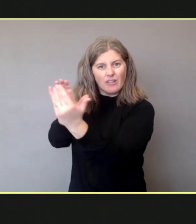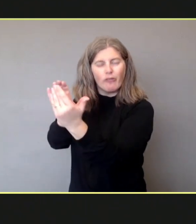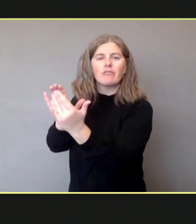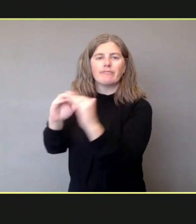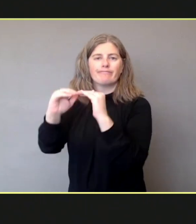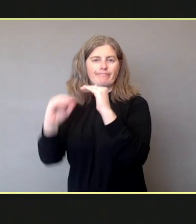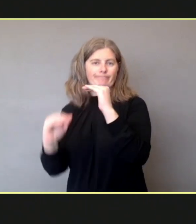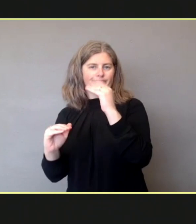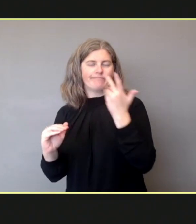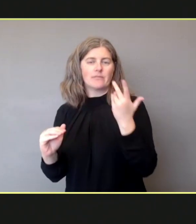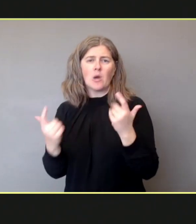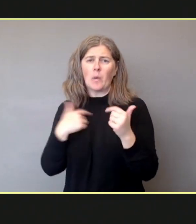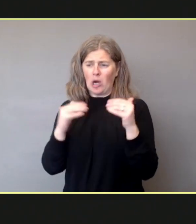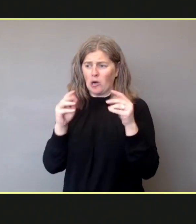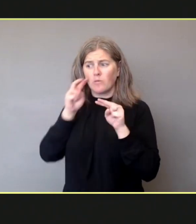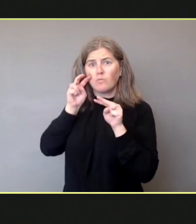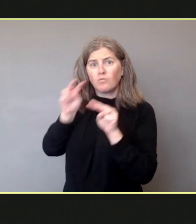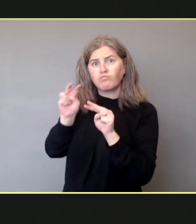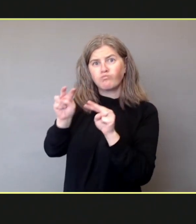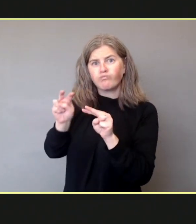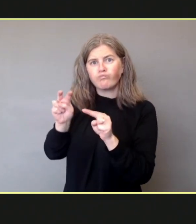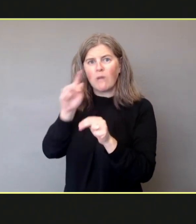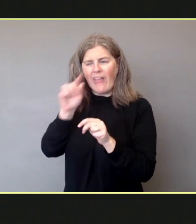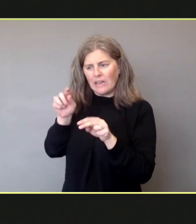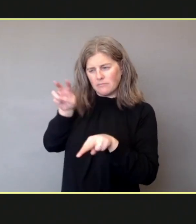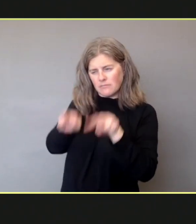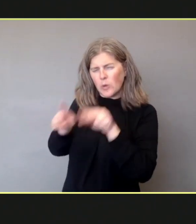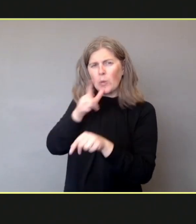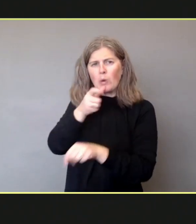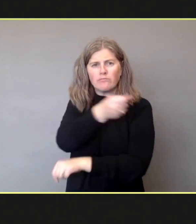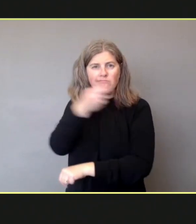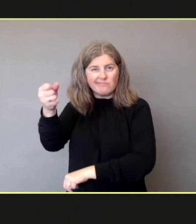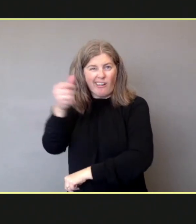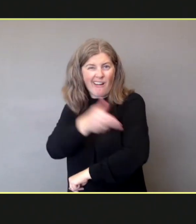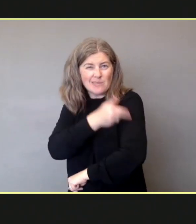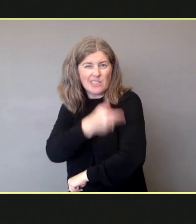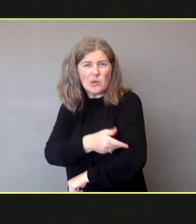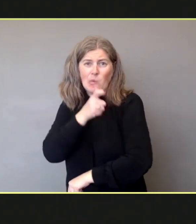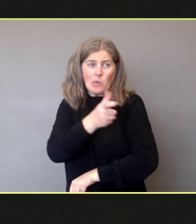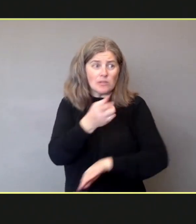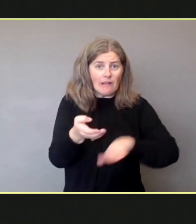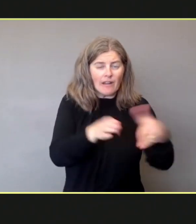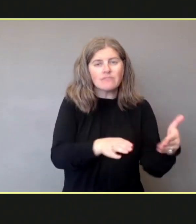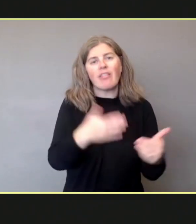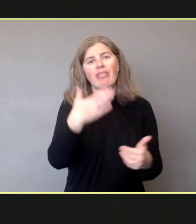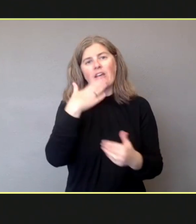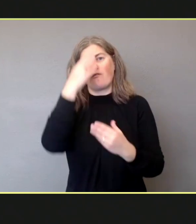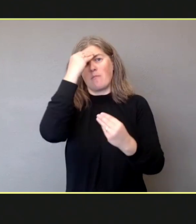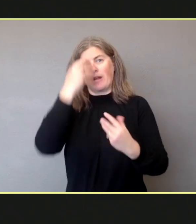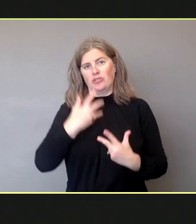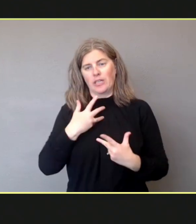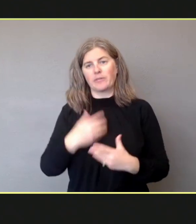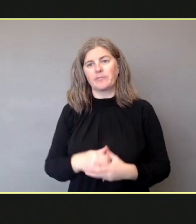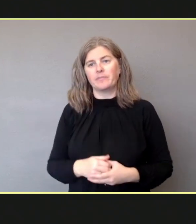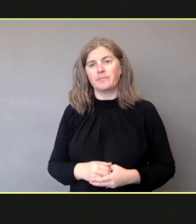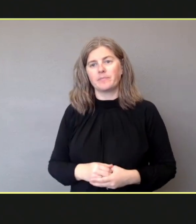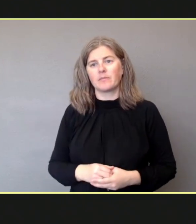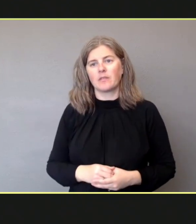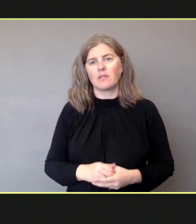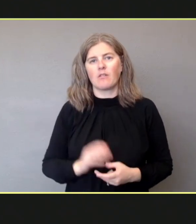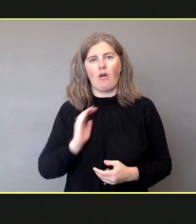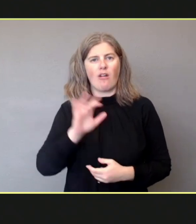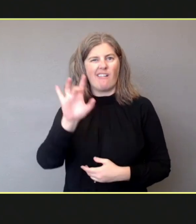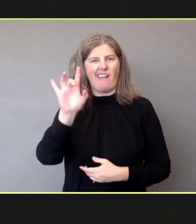but we are really closely monitoring hospitalizations and deaths. And yeah, and thanks for bringing up our